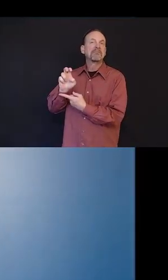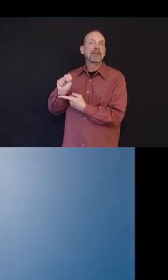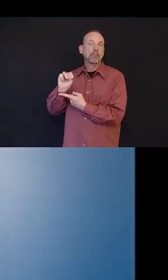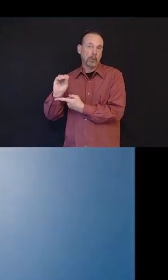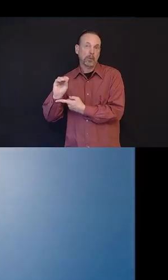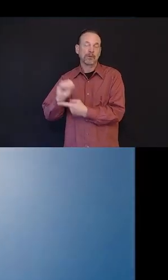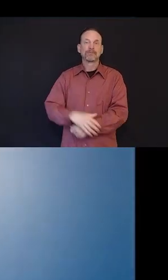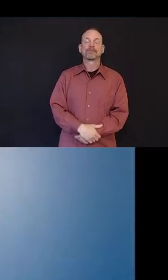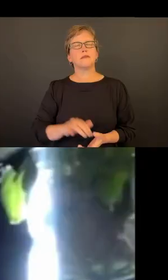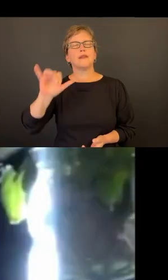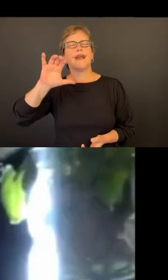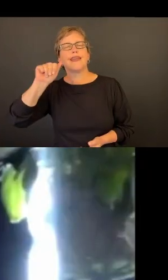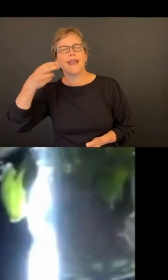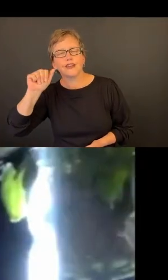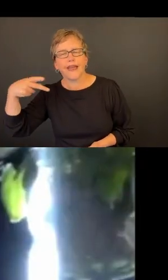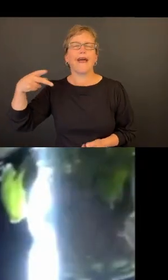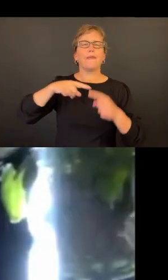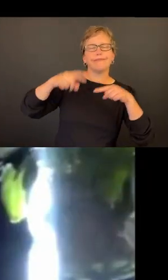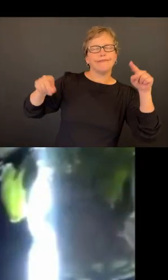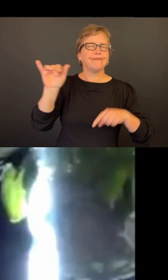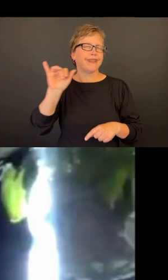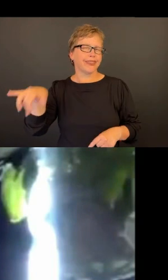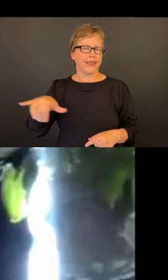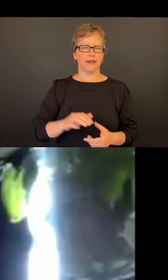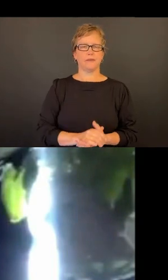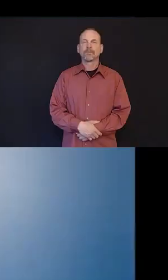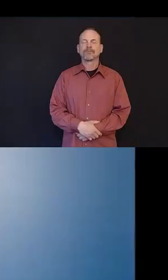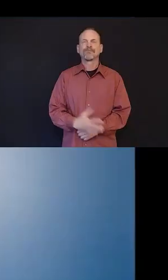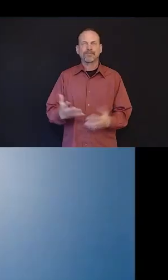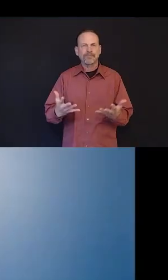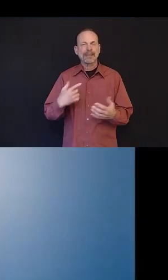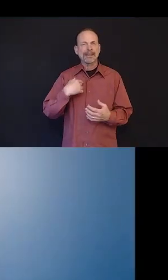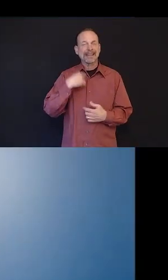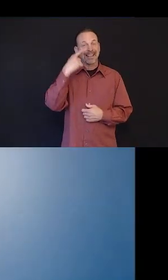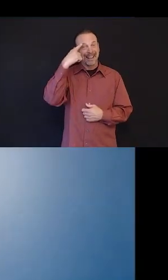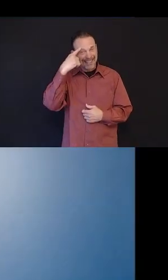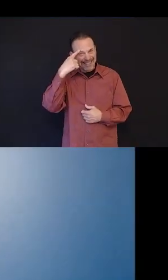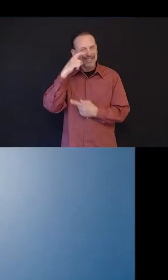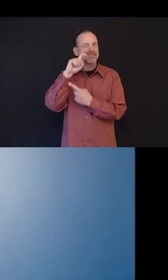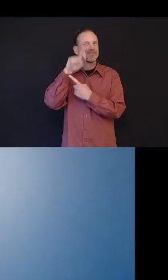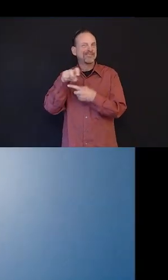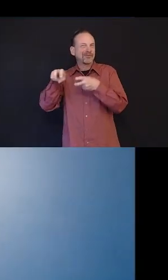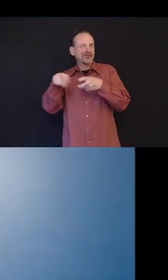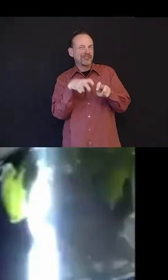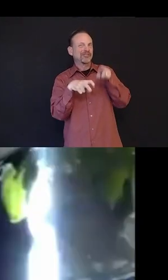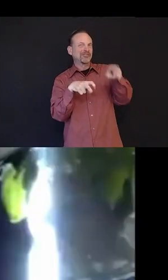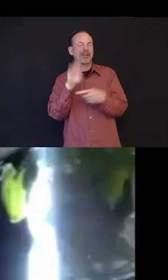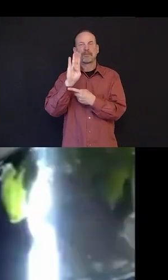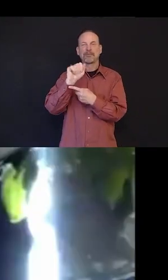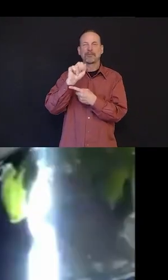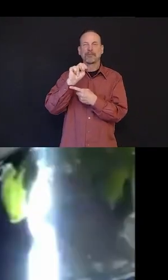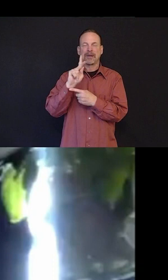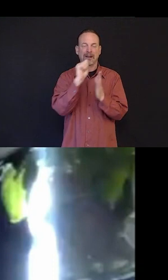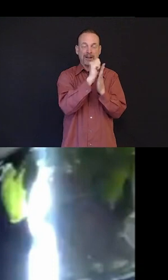or Venmo. Cash App, things like that. I believe would have to be transferred to a bank account. Regular bank, and then yes. Regular